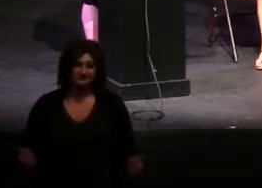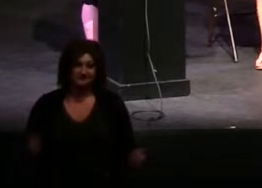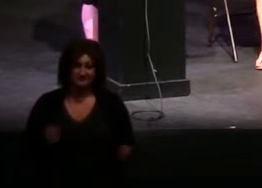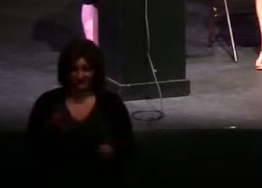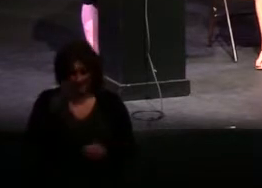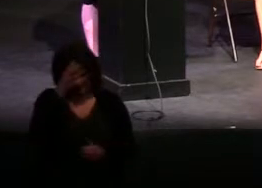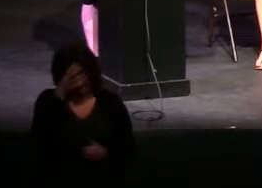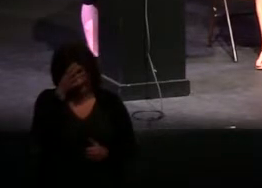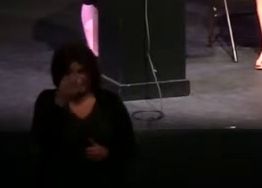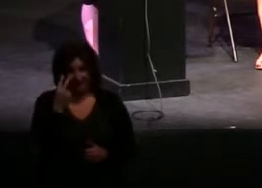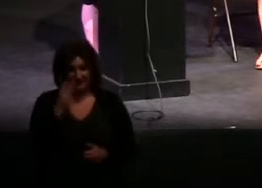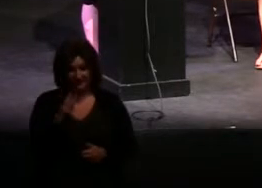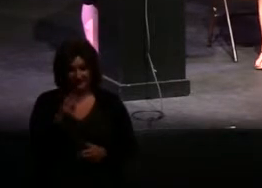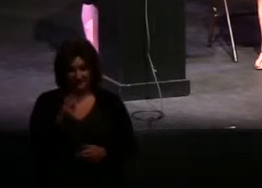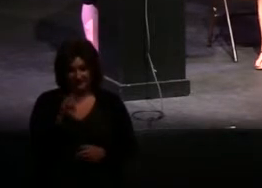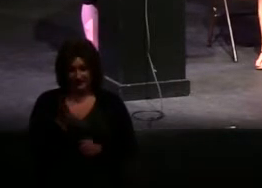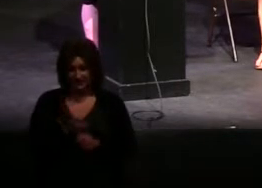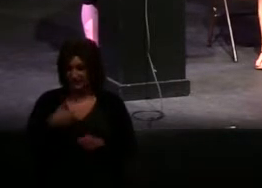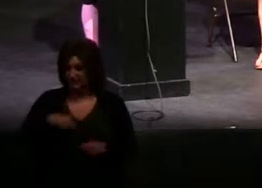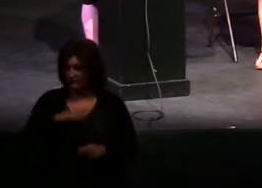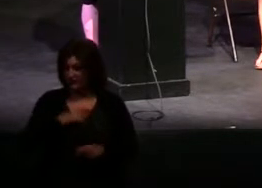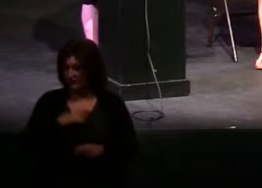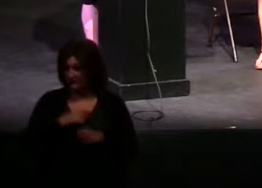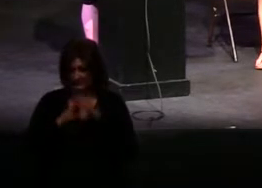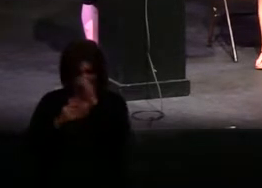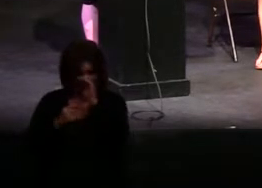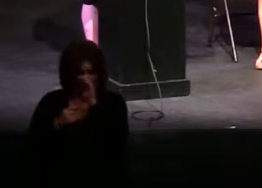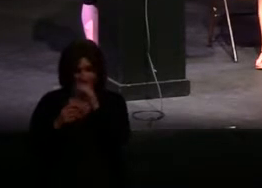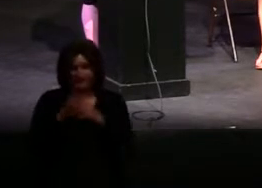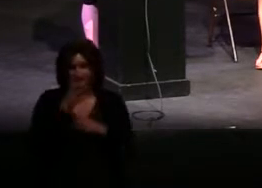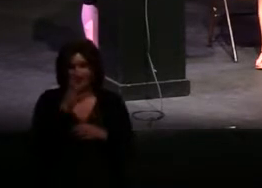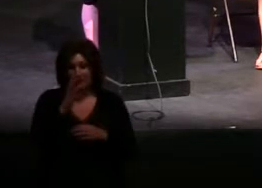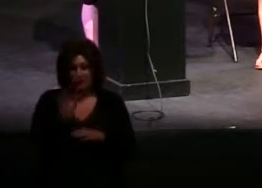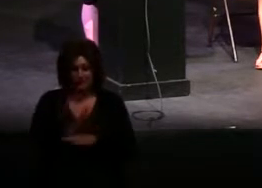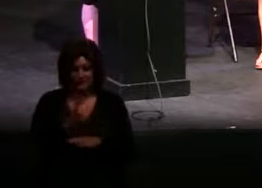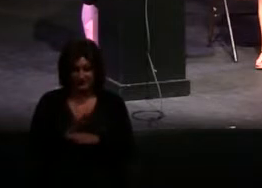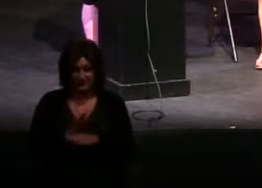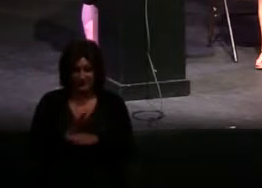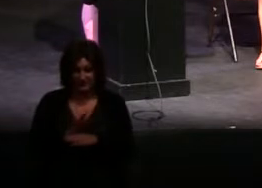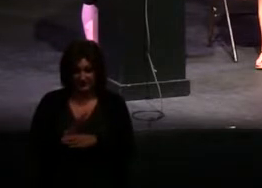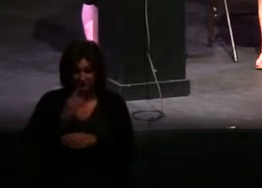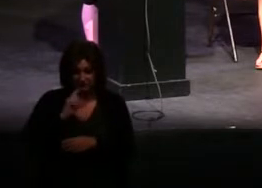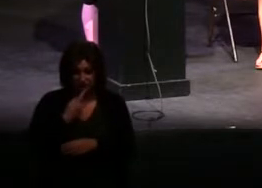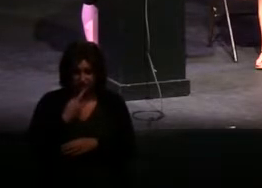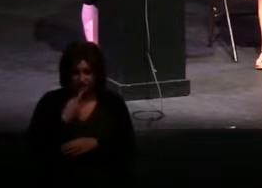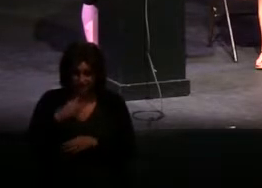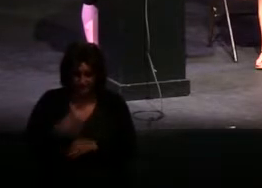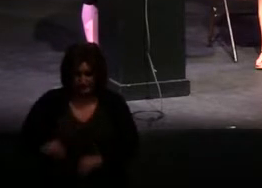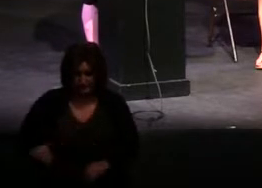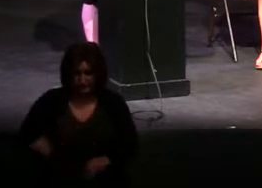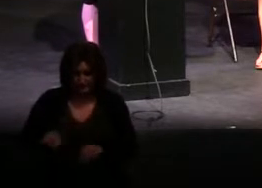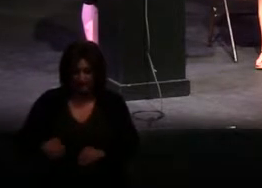Father assigned each of us a row. Mother was busily stooped over issuing corn into the soil